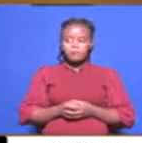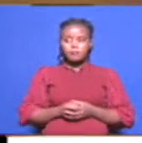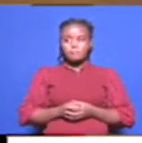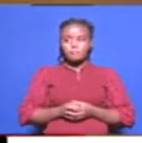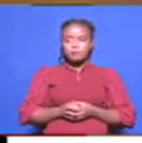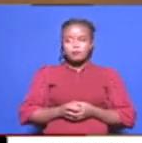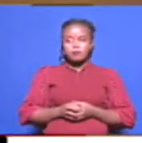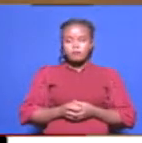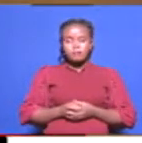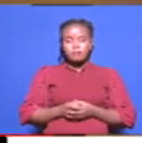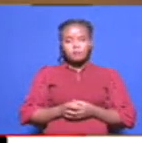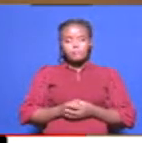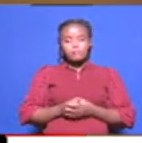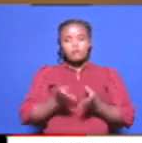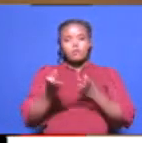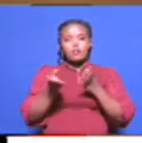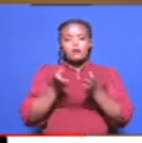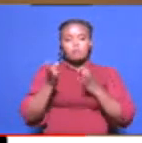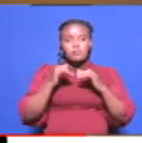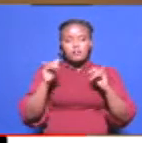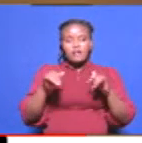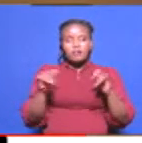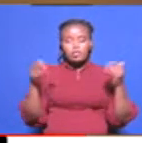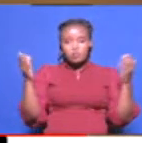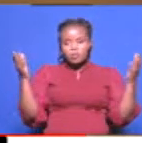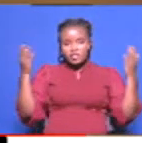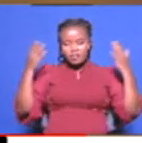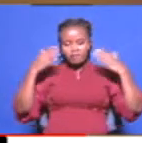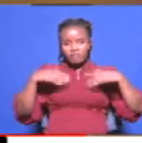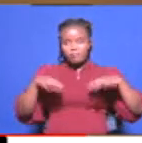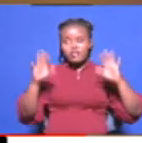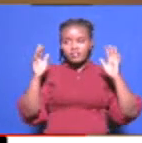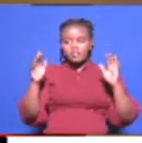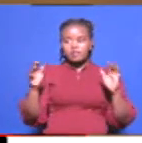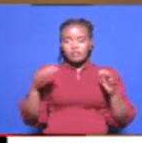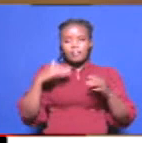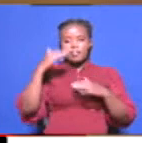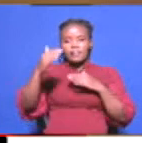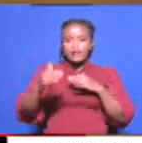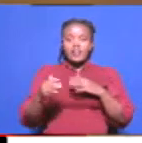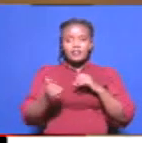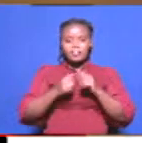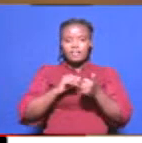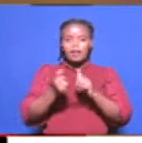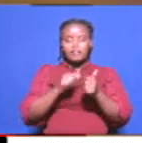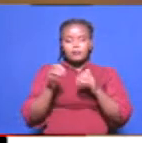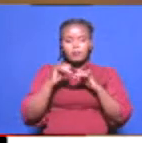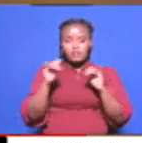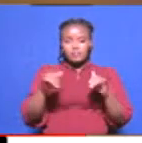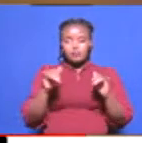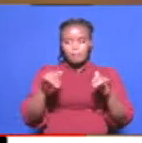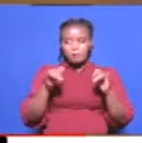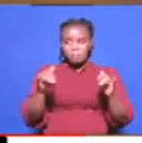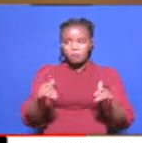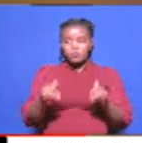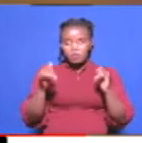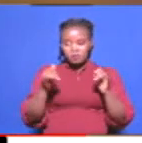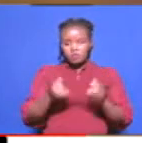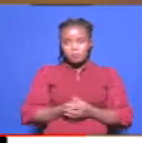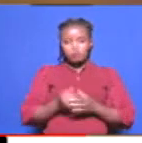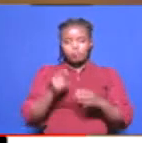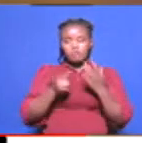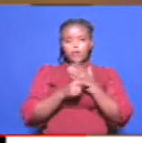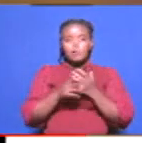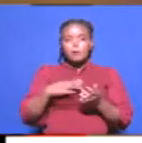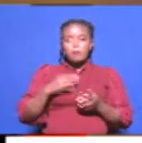And that story brings to a close business news for tonight. Karen Kibet is coming up next with a sports update. My name is Carol